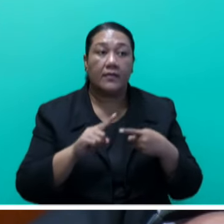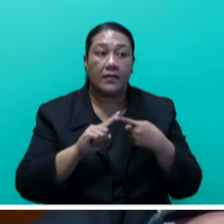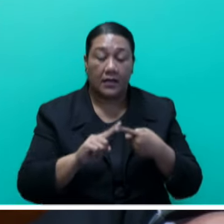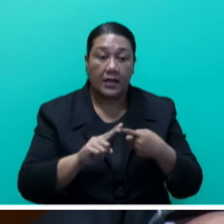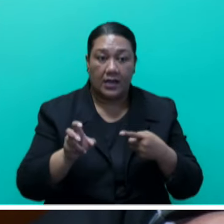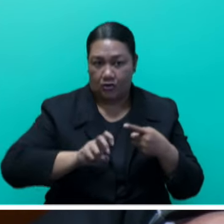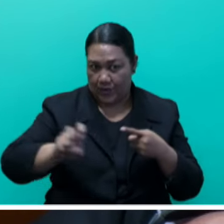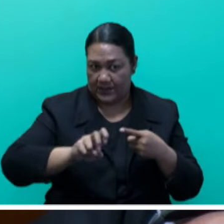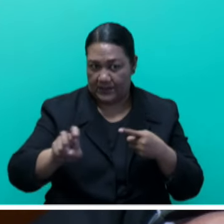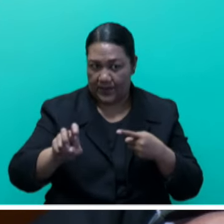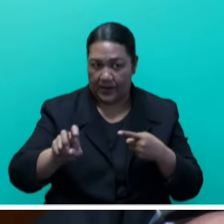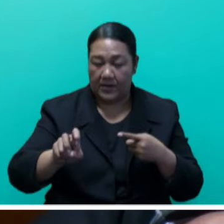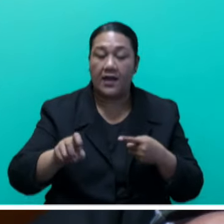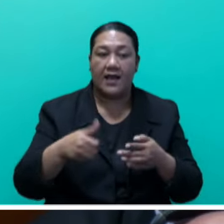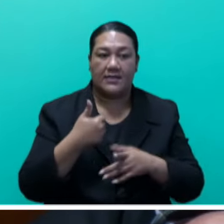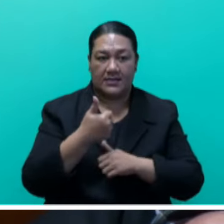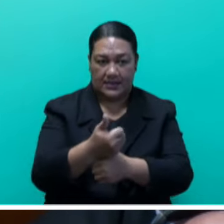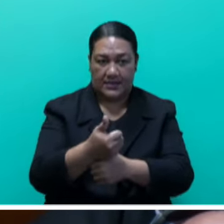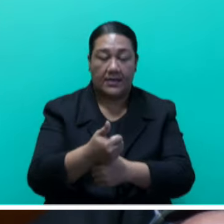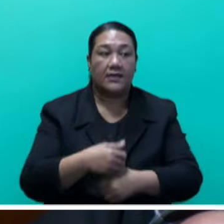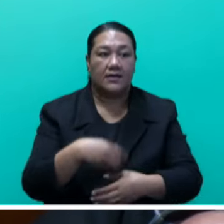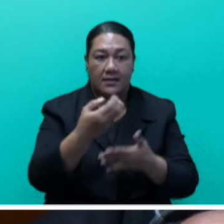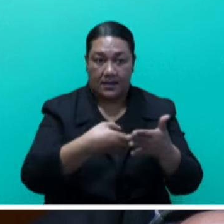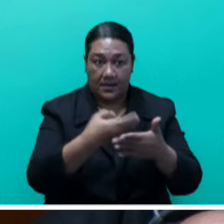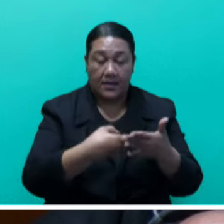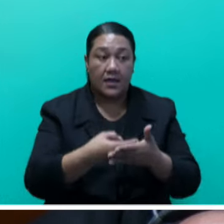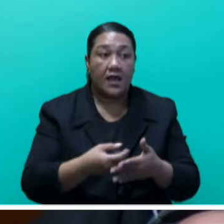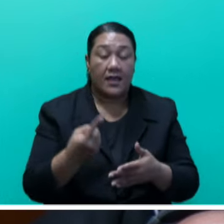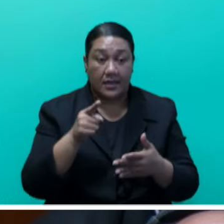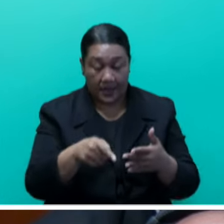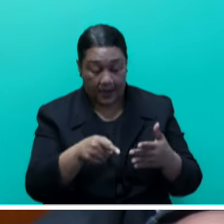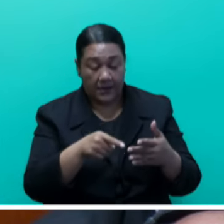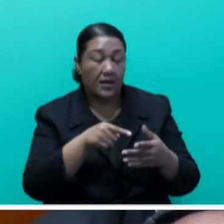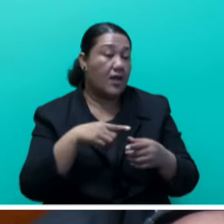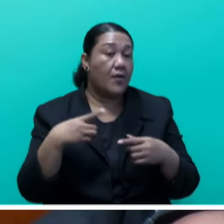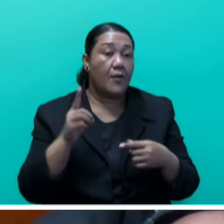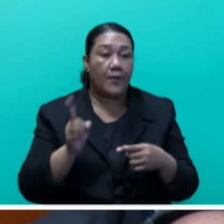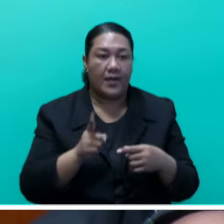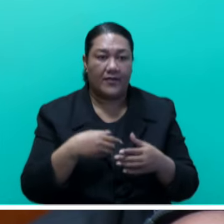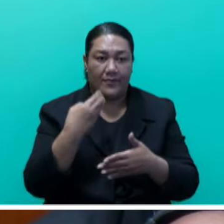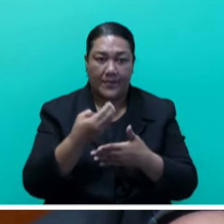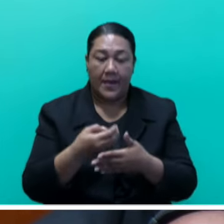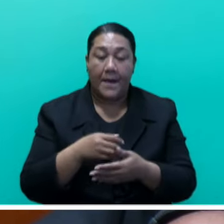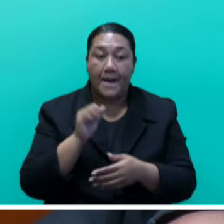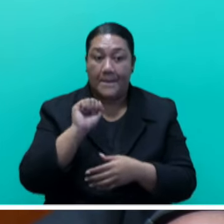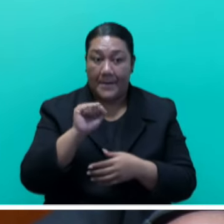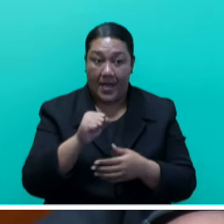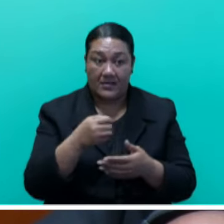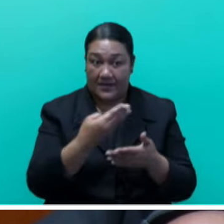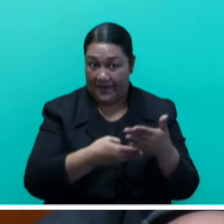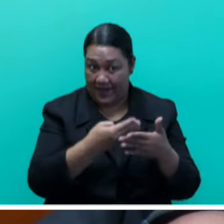Transport Assistance Scheme, Honourable Speaker. This was previously known as the Bus Fare Assistance Scheme that has been supporting